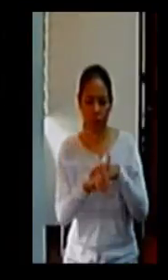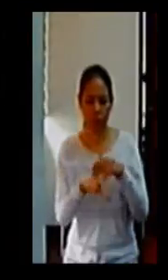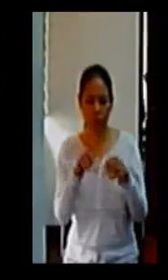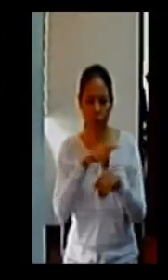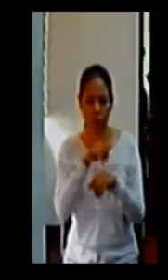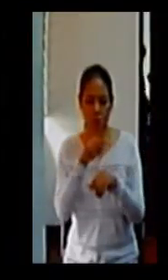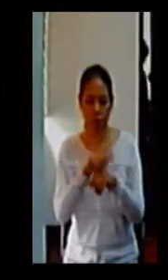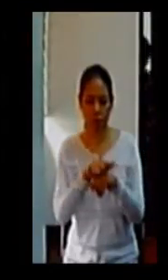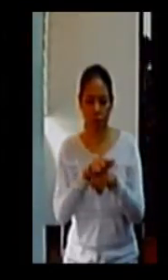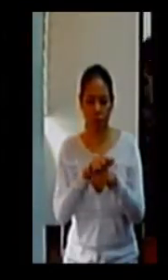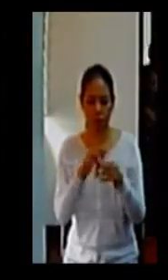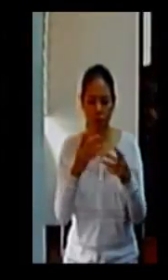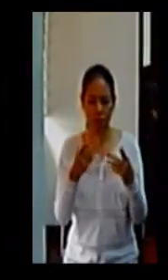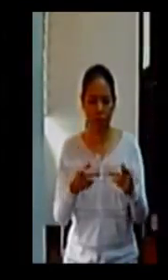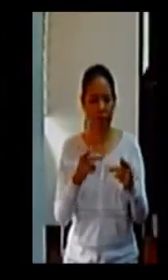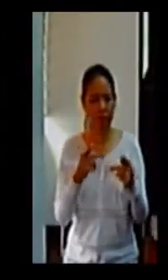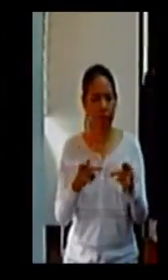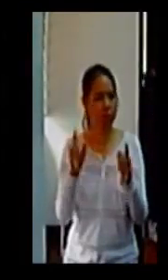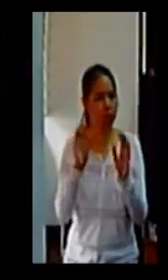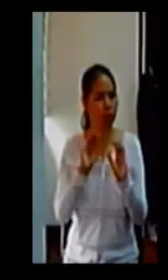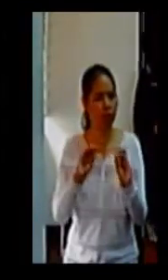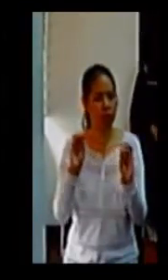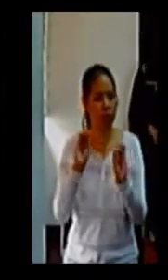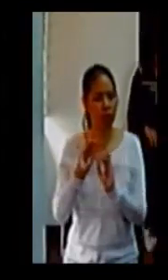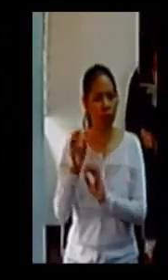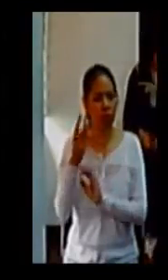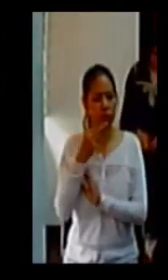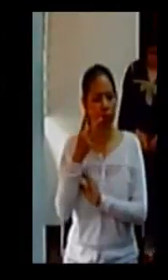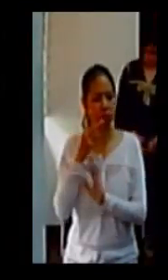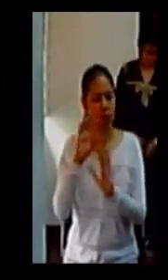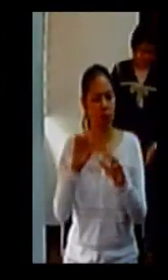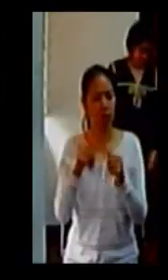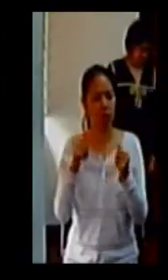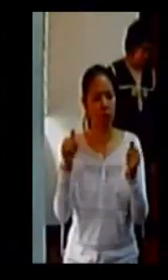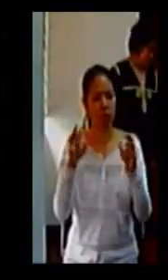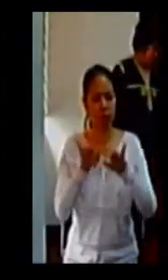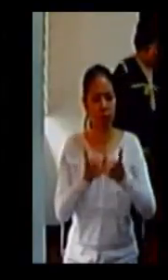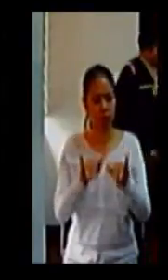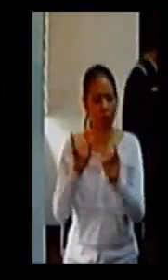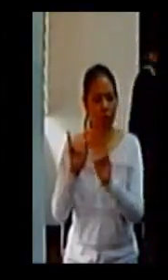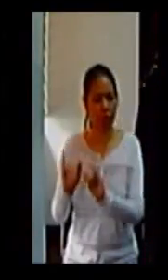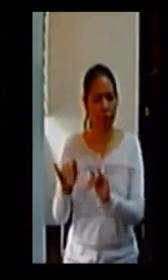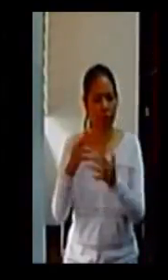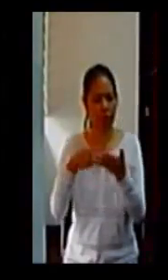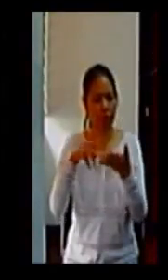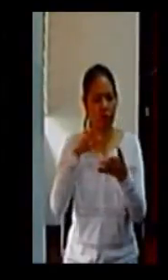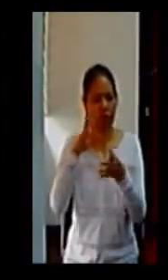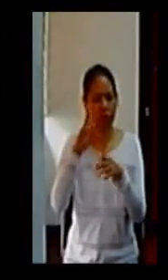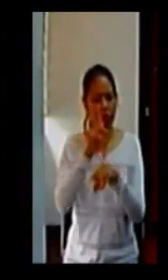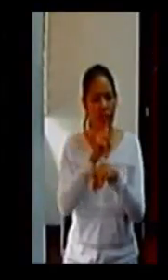nakikita kung ano ang measurement ng aming rice terraces. wala pa po akong nabasa kung